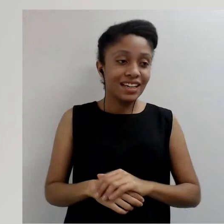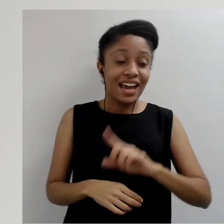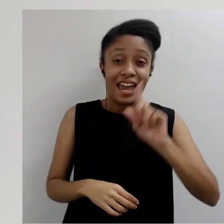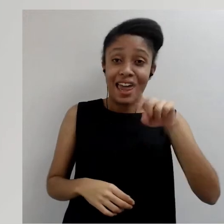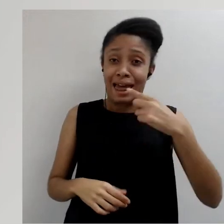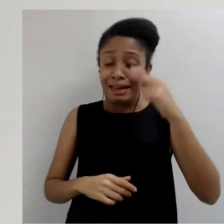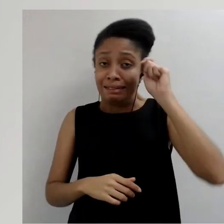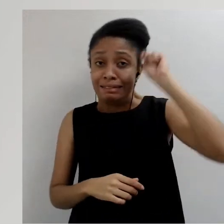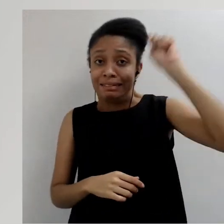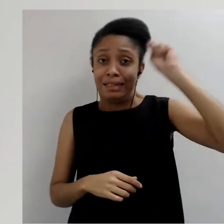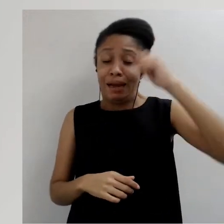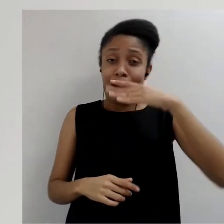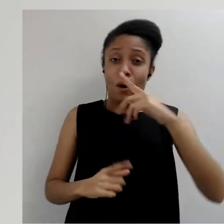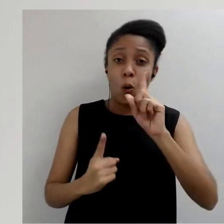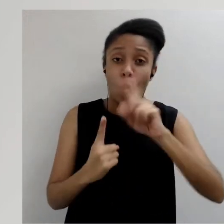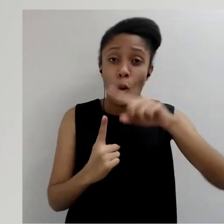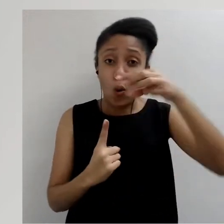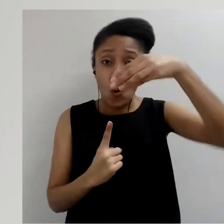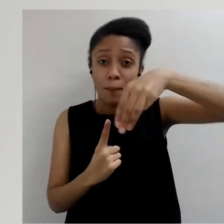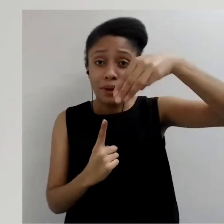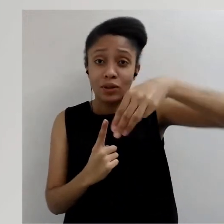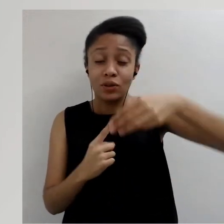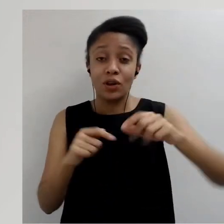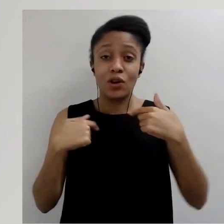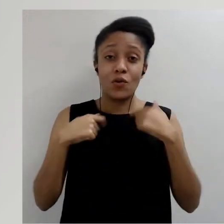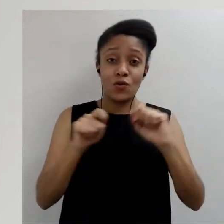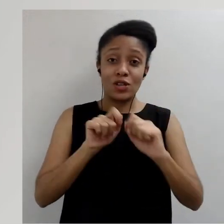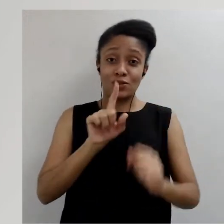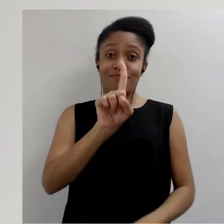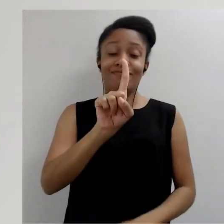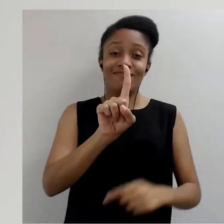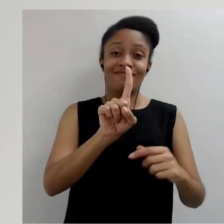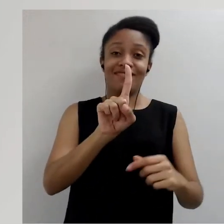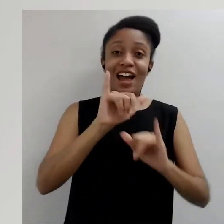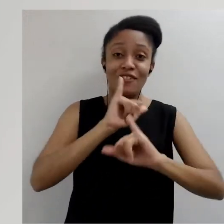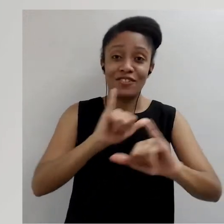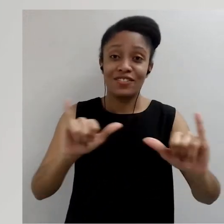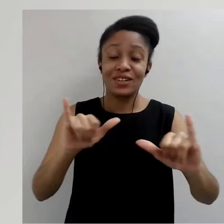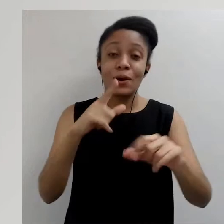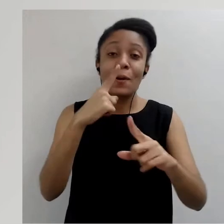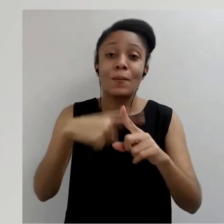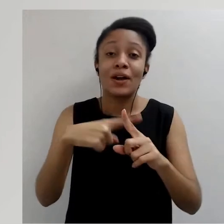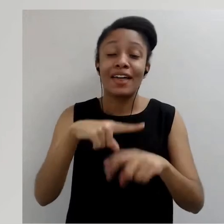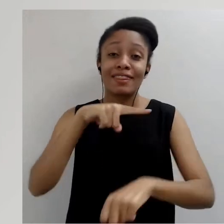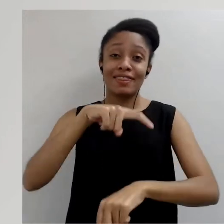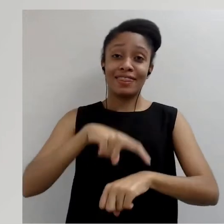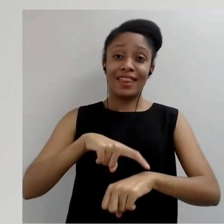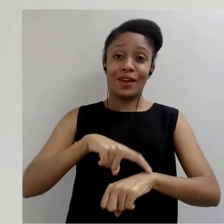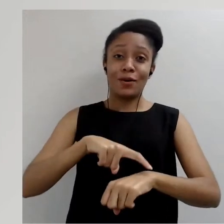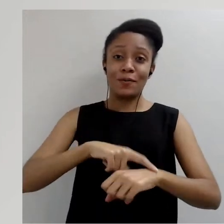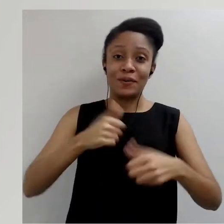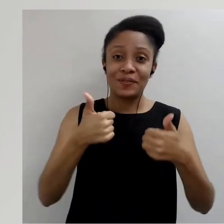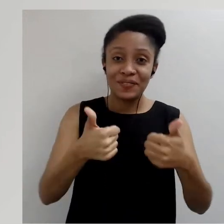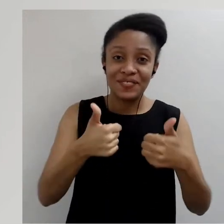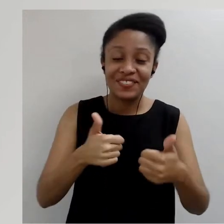they are complaining. When you have 1 minute, I will raise my finger